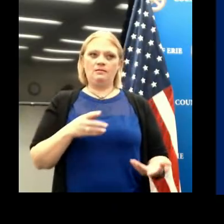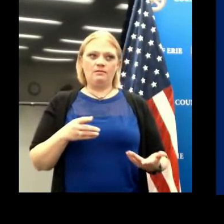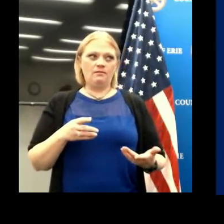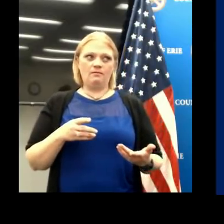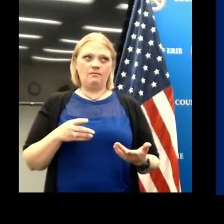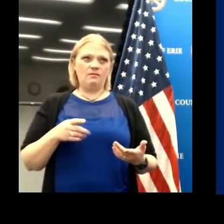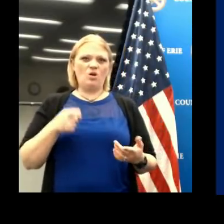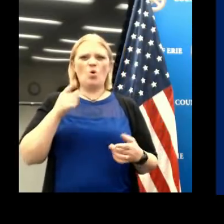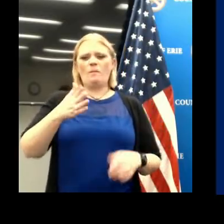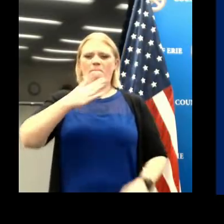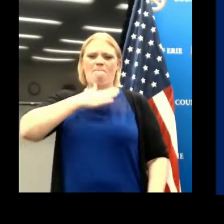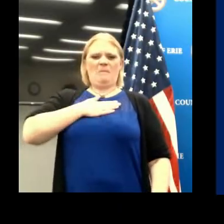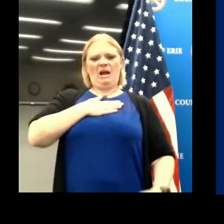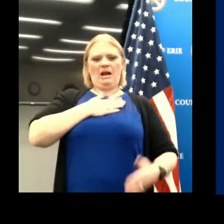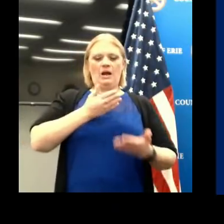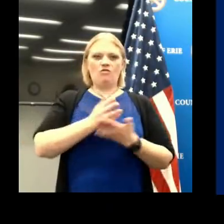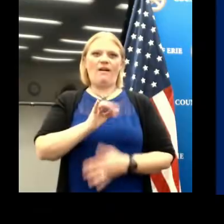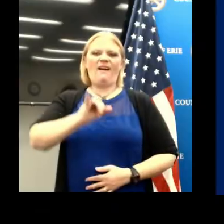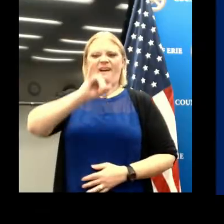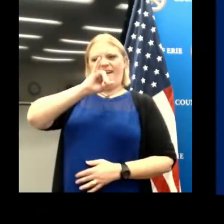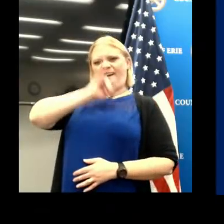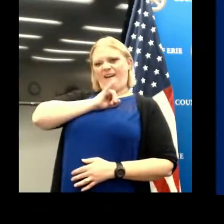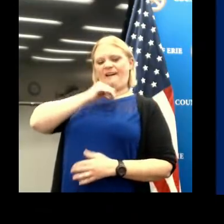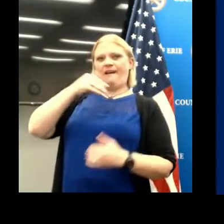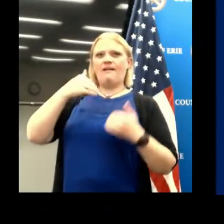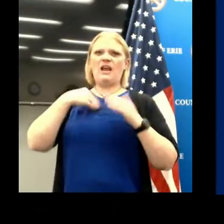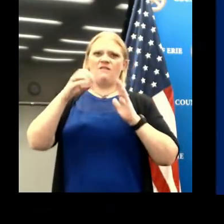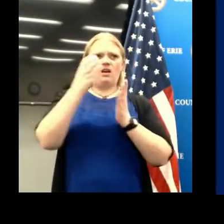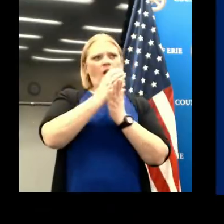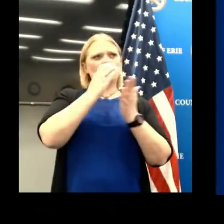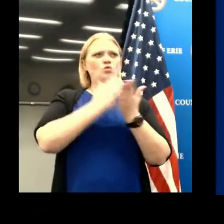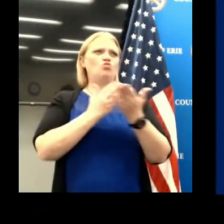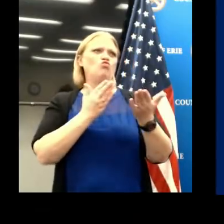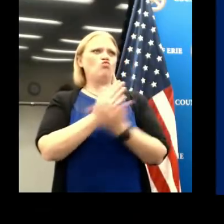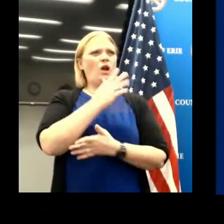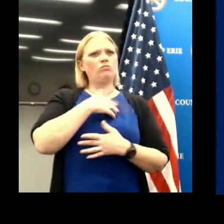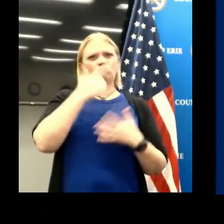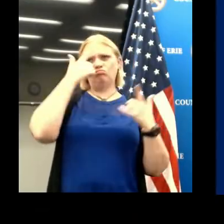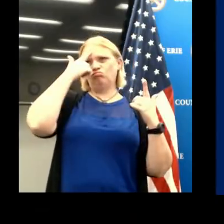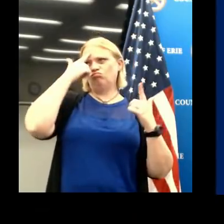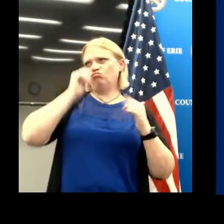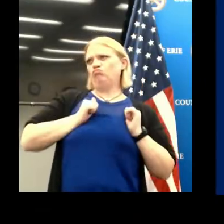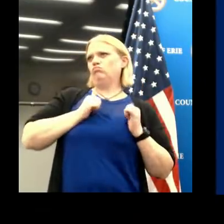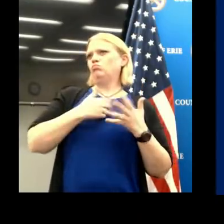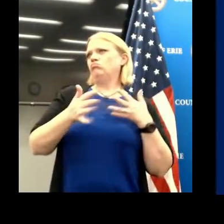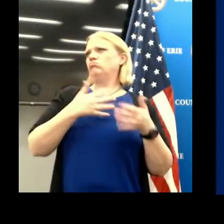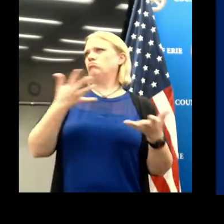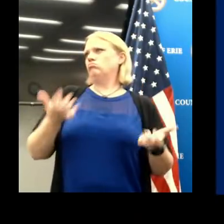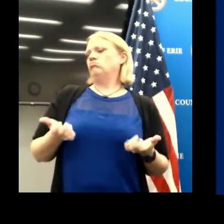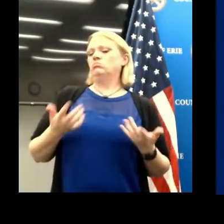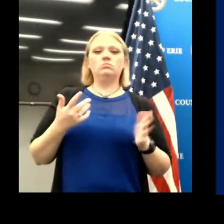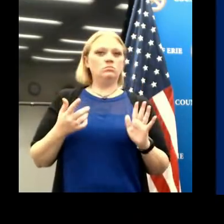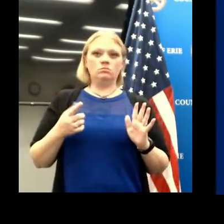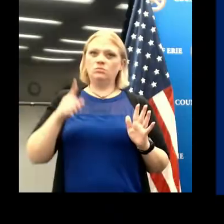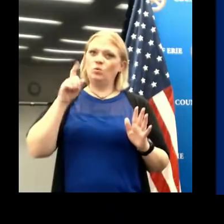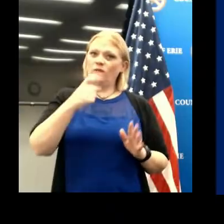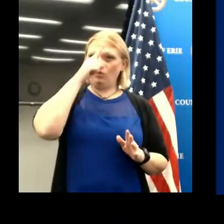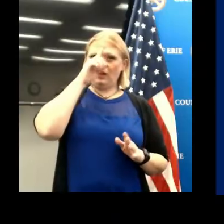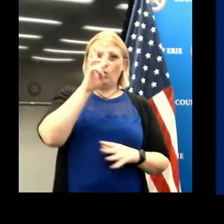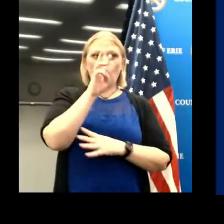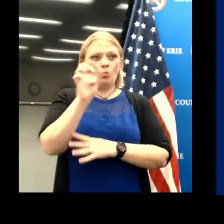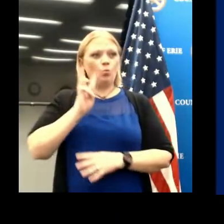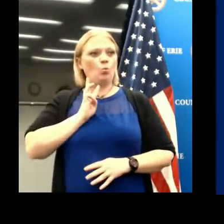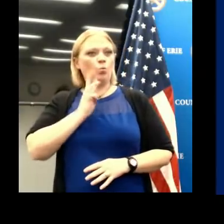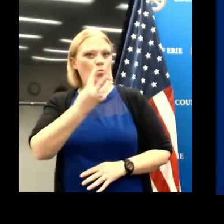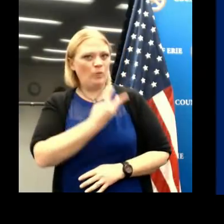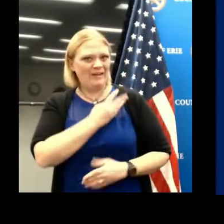my rights. I have a constitutional right to do whatever I want. We have to think about we. We are all